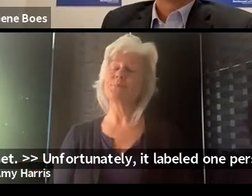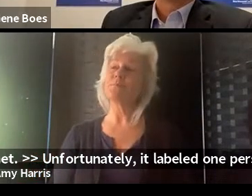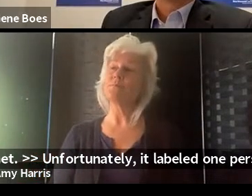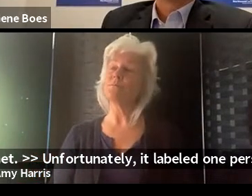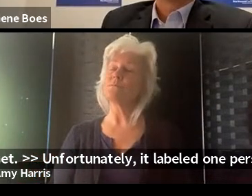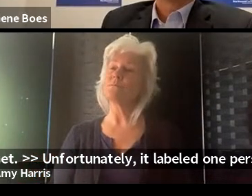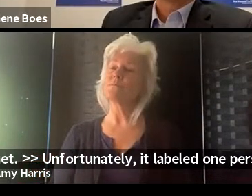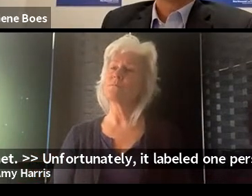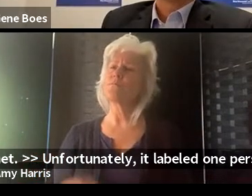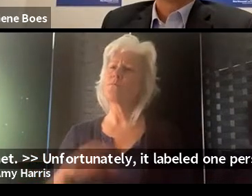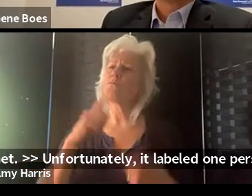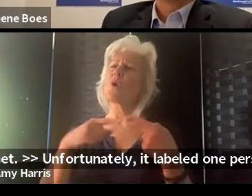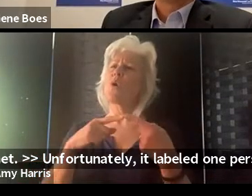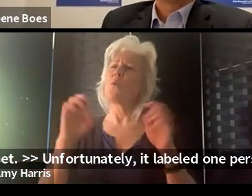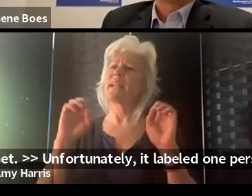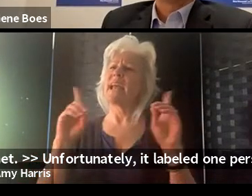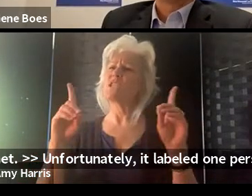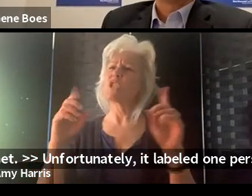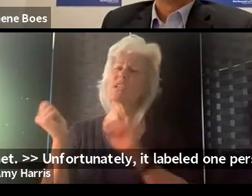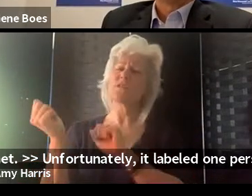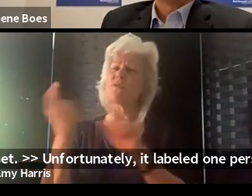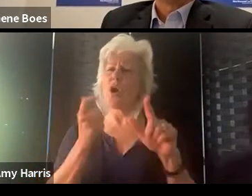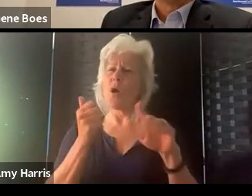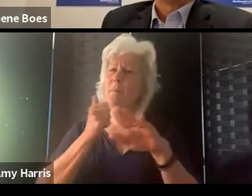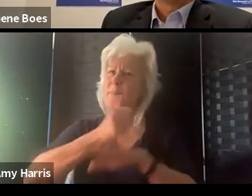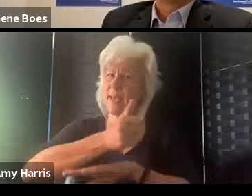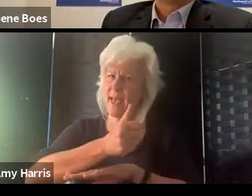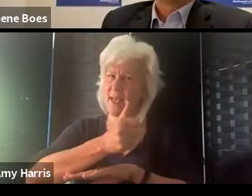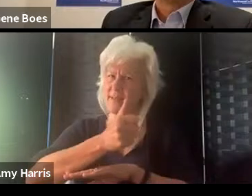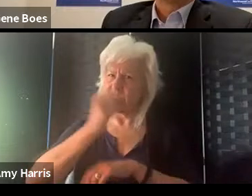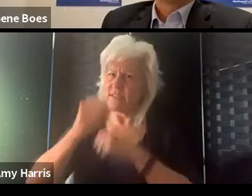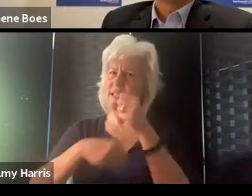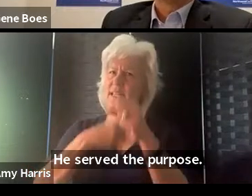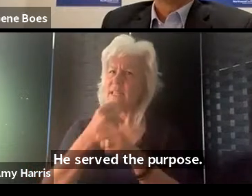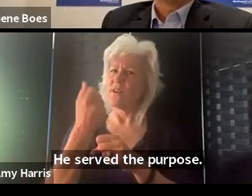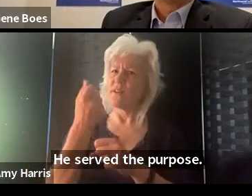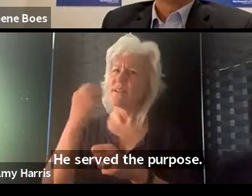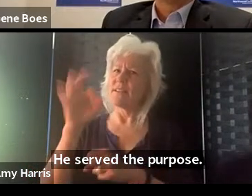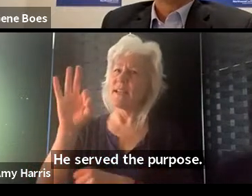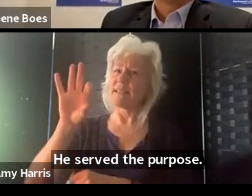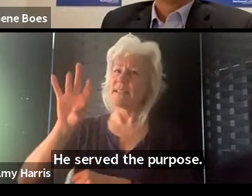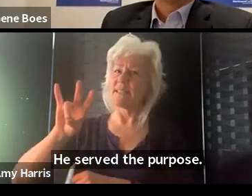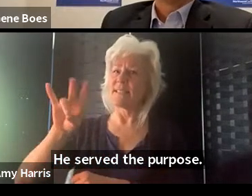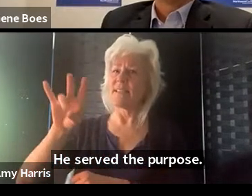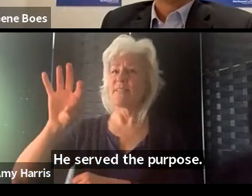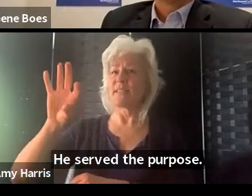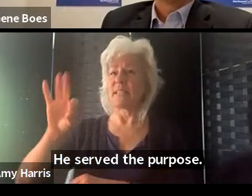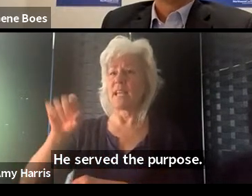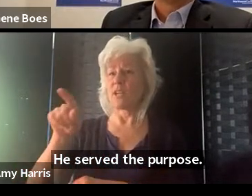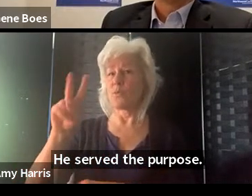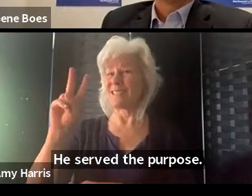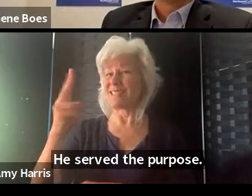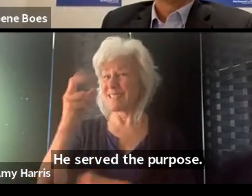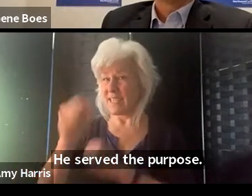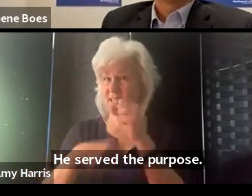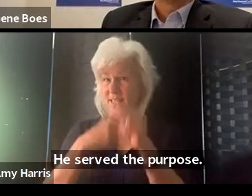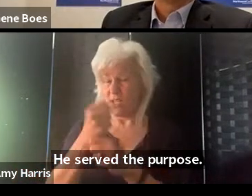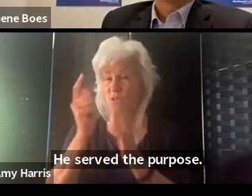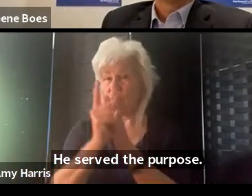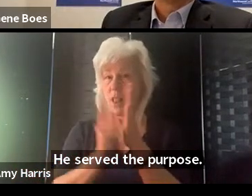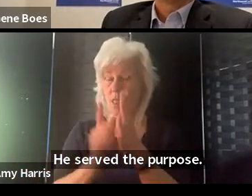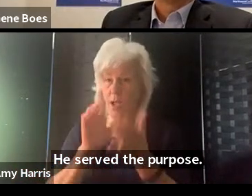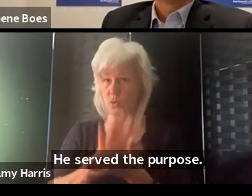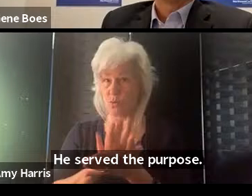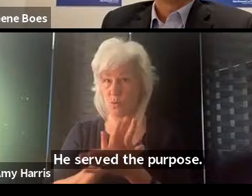Bill, when the Education for All passed in 1979, you were in your second year of law school. Here we